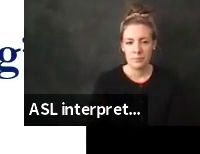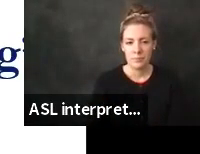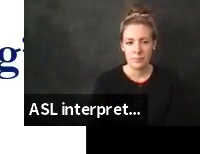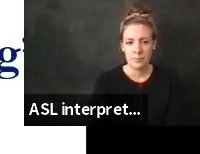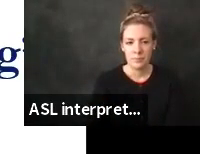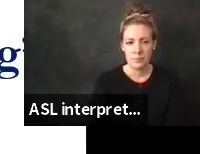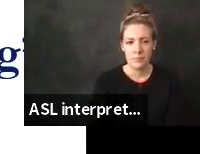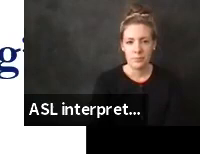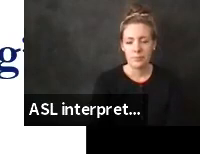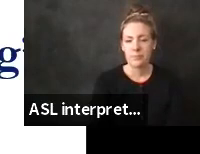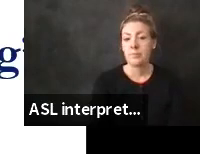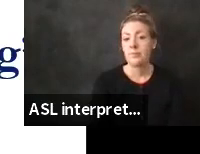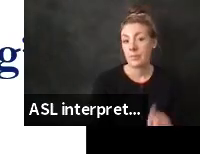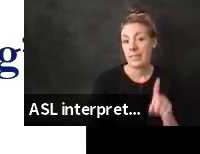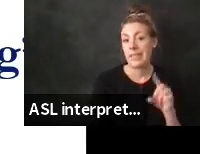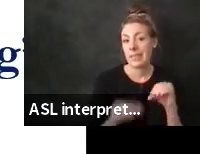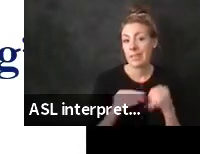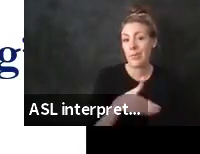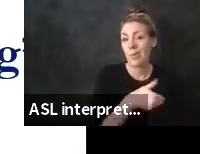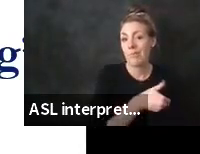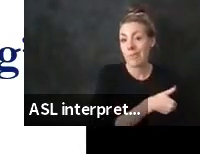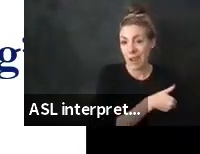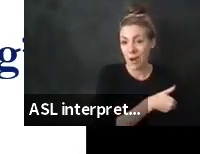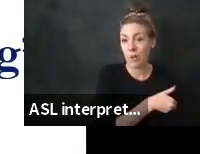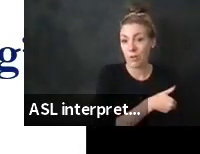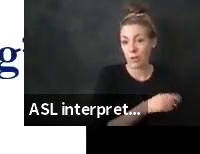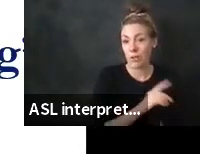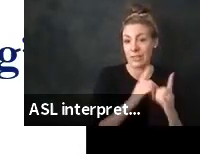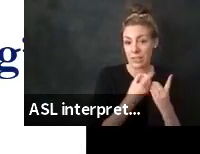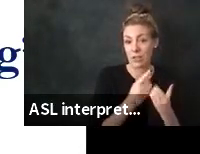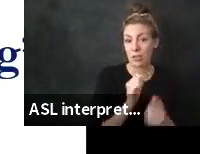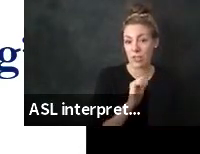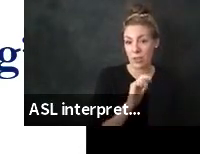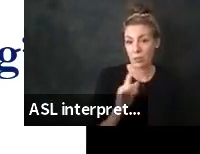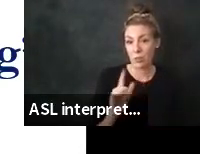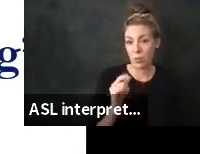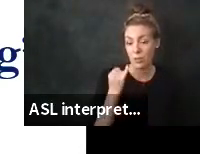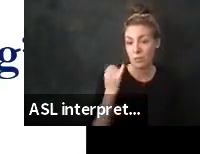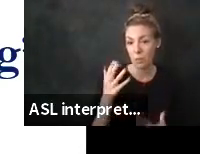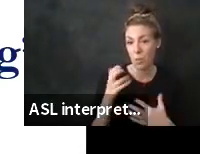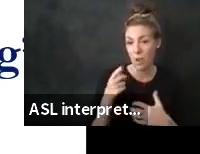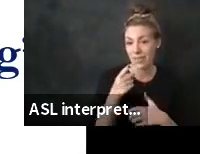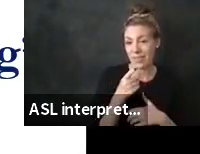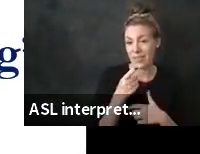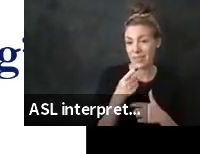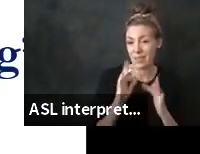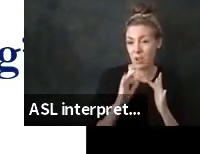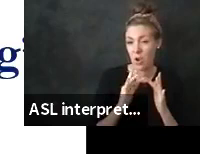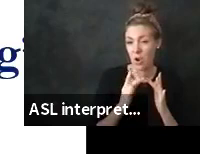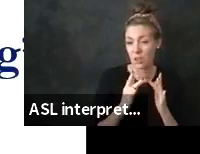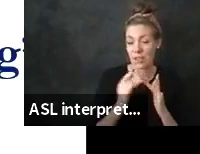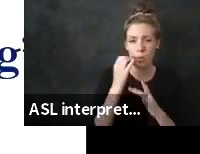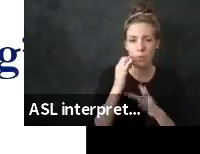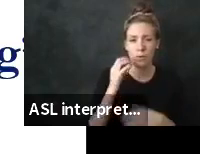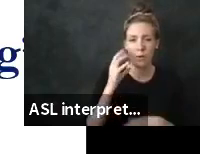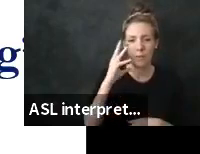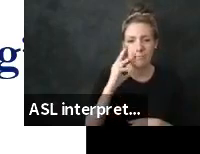Calipers is a more powerful online redistricting tool. So those who are a little bit more familiar